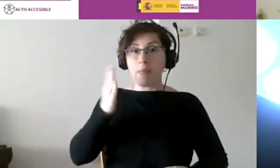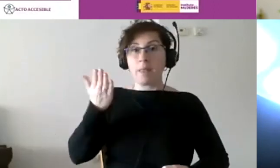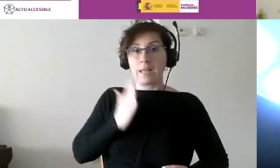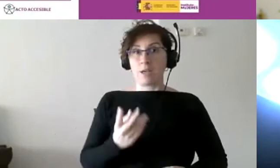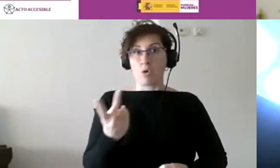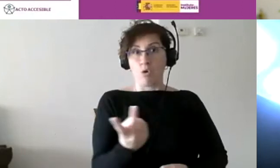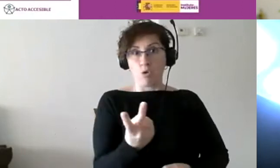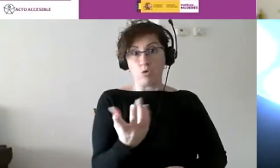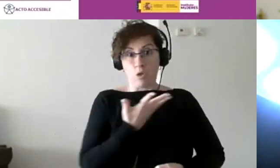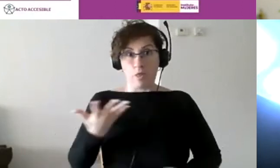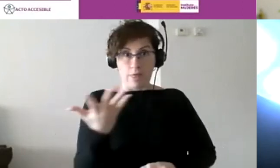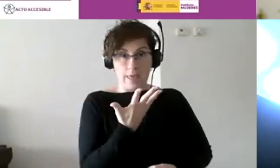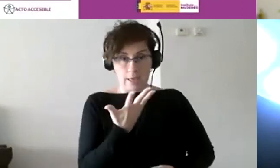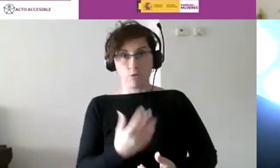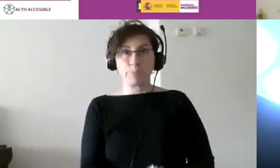of